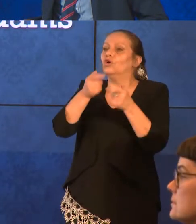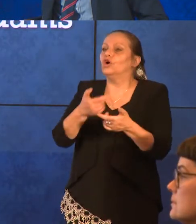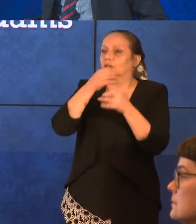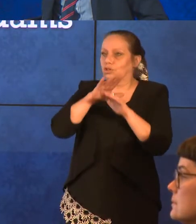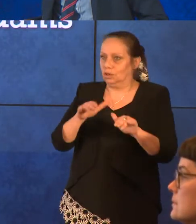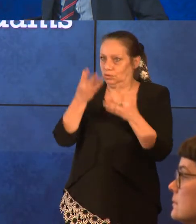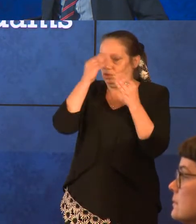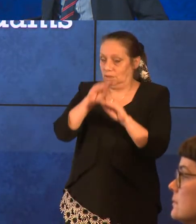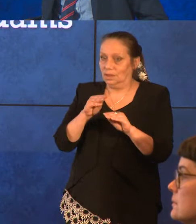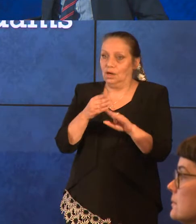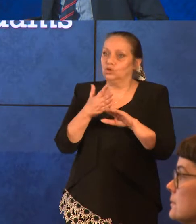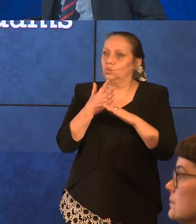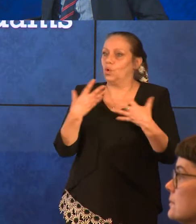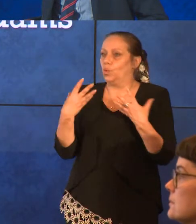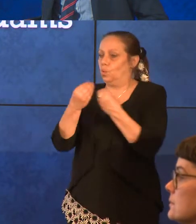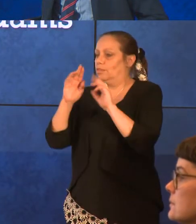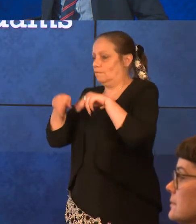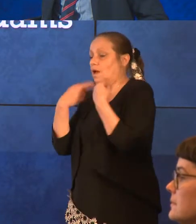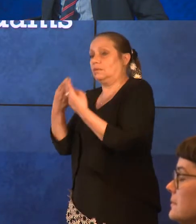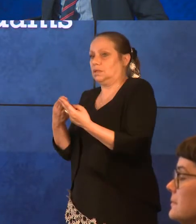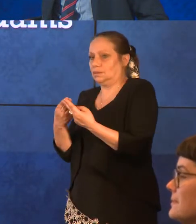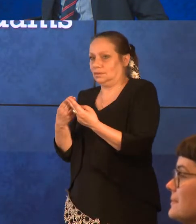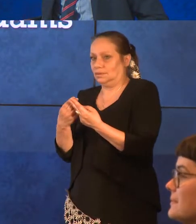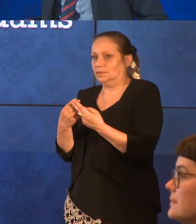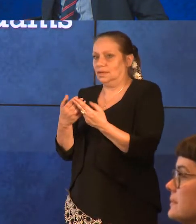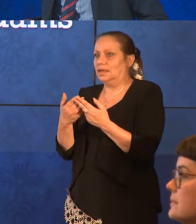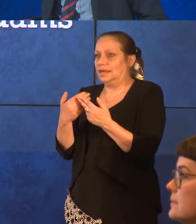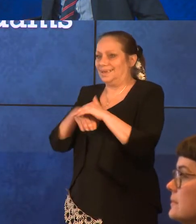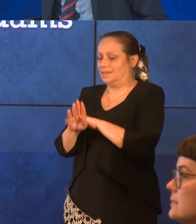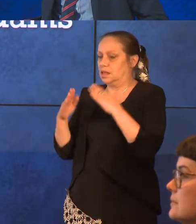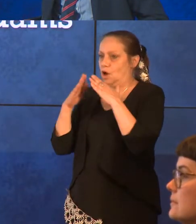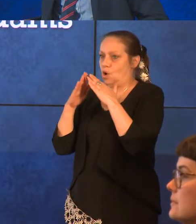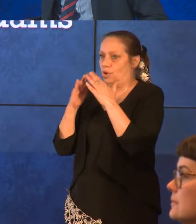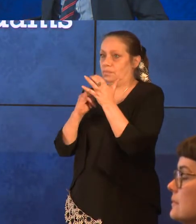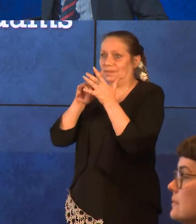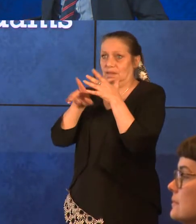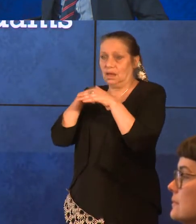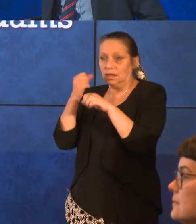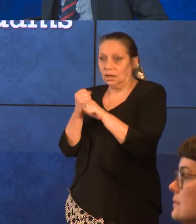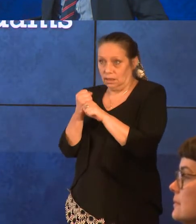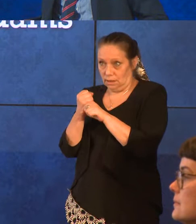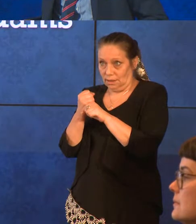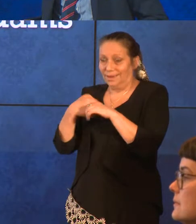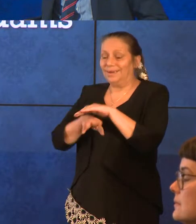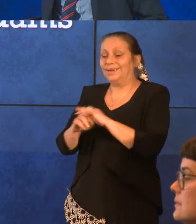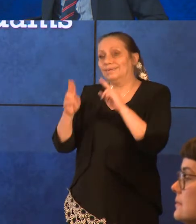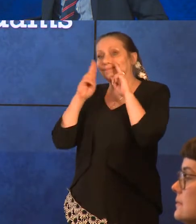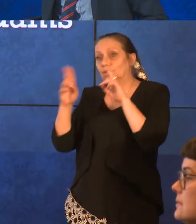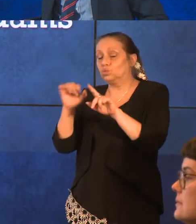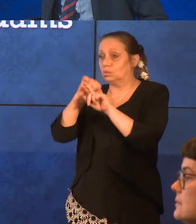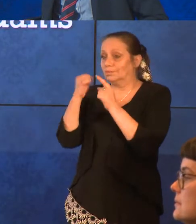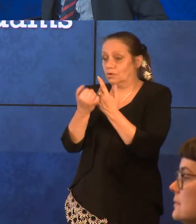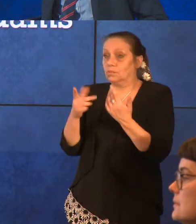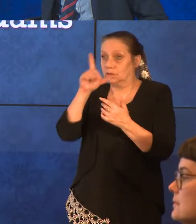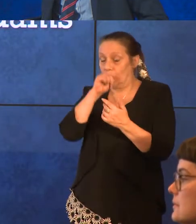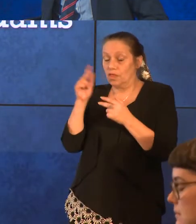work with families in the home setting in a natural environment, so they're able